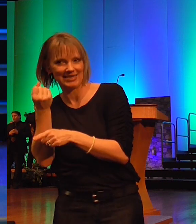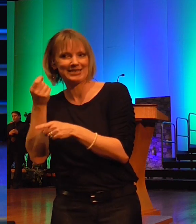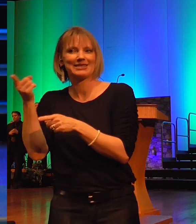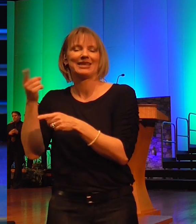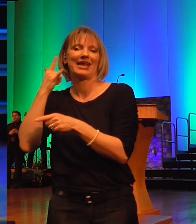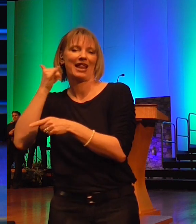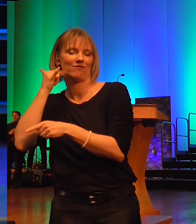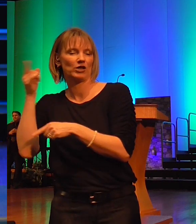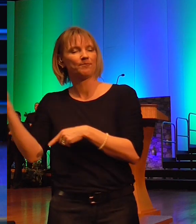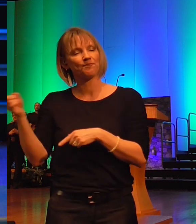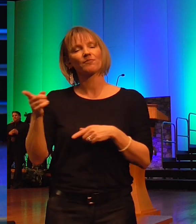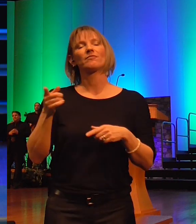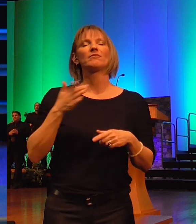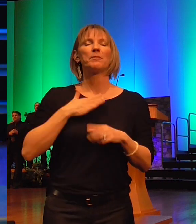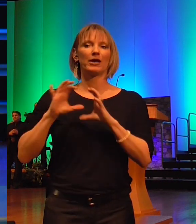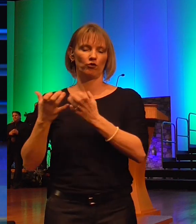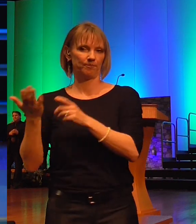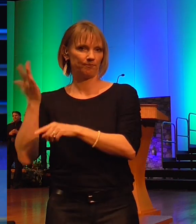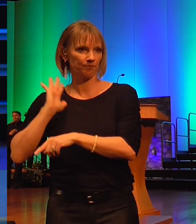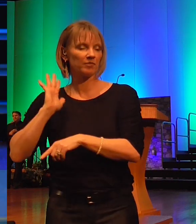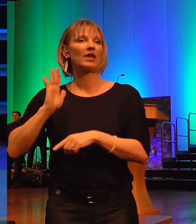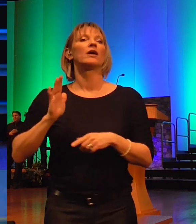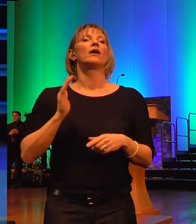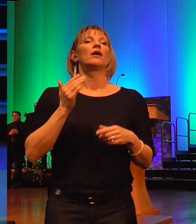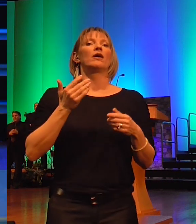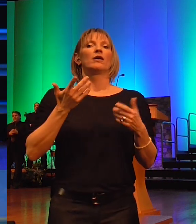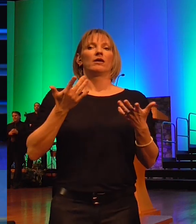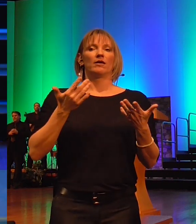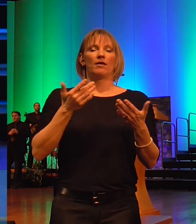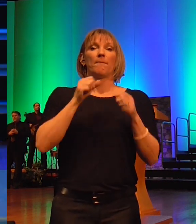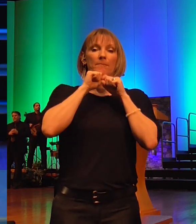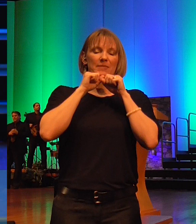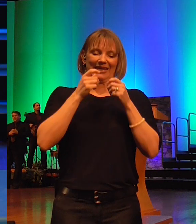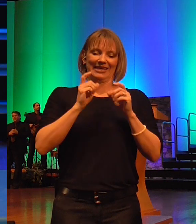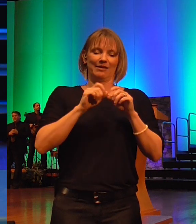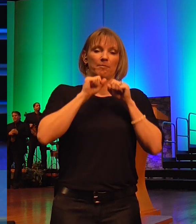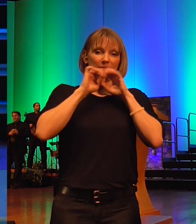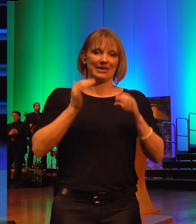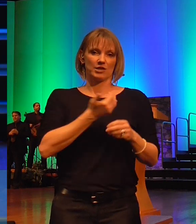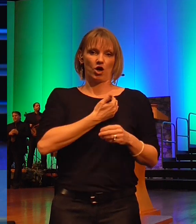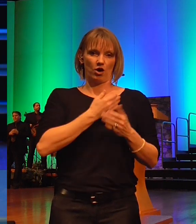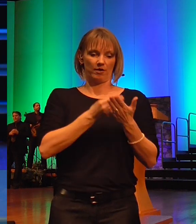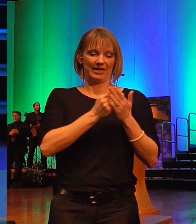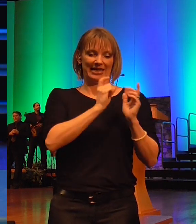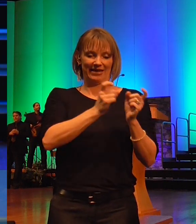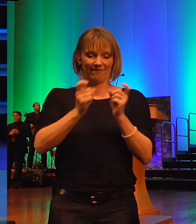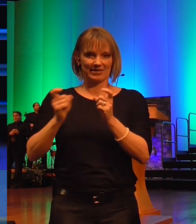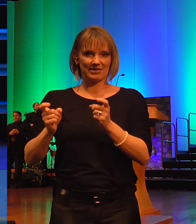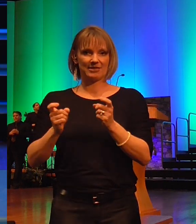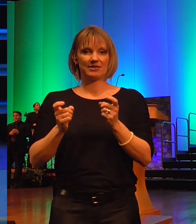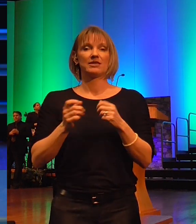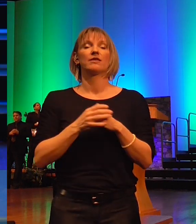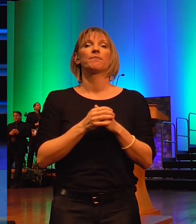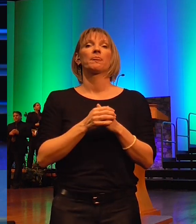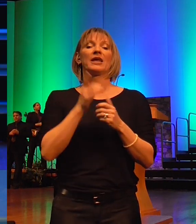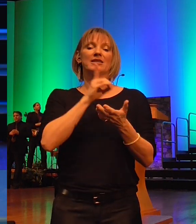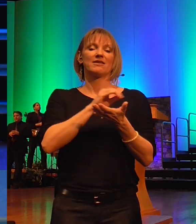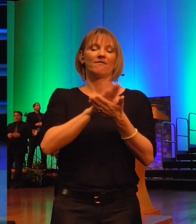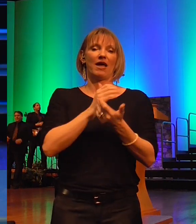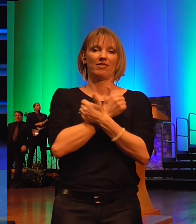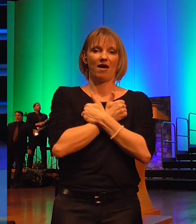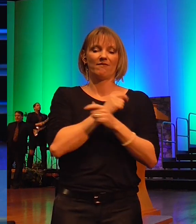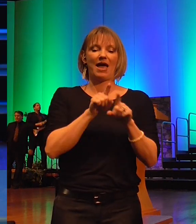do to bless us. Let's take our gifts physically or metaphorically and bless them together by saying our offering affirmation. Divine